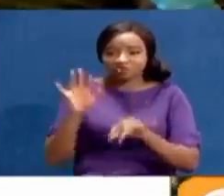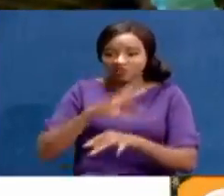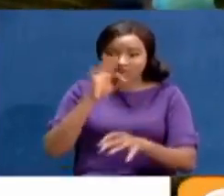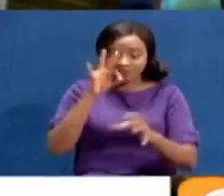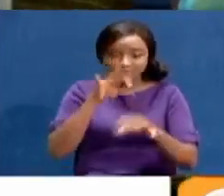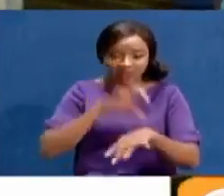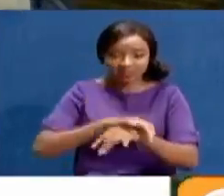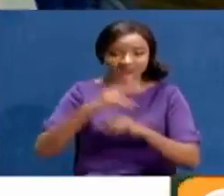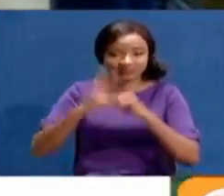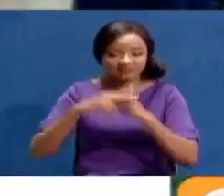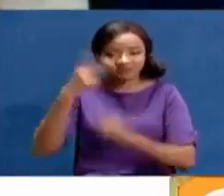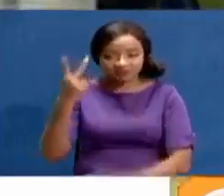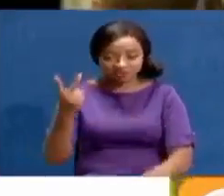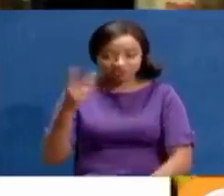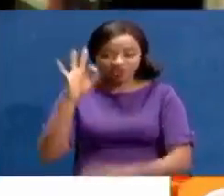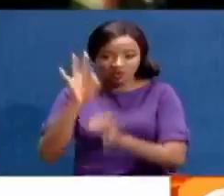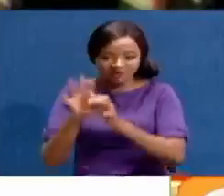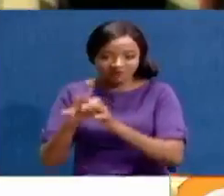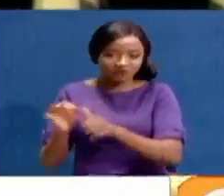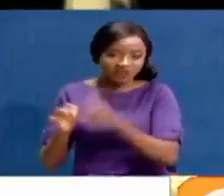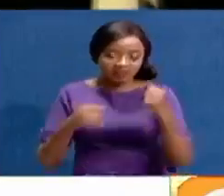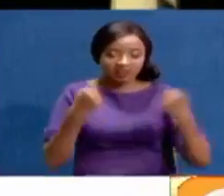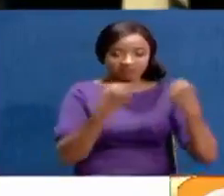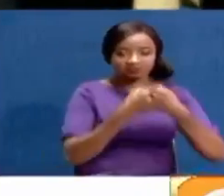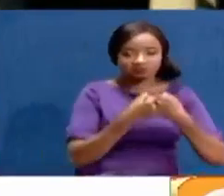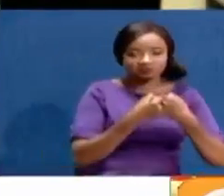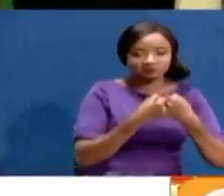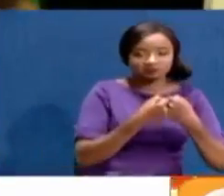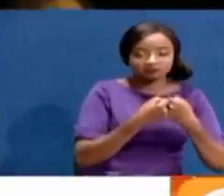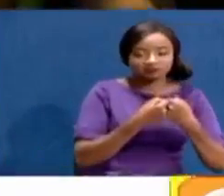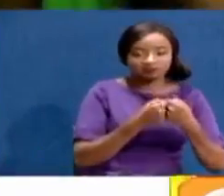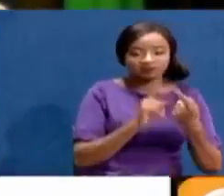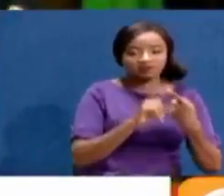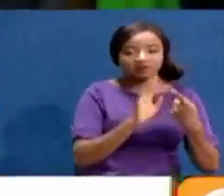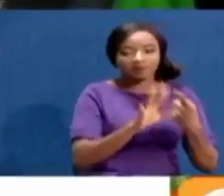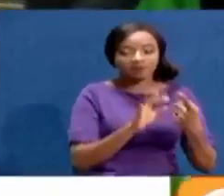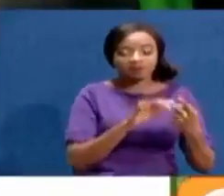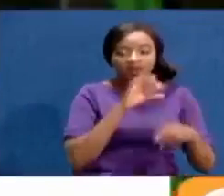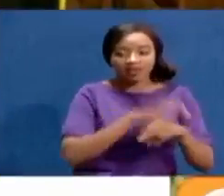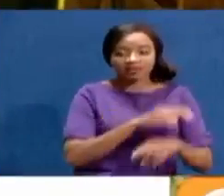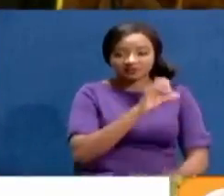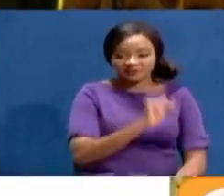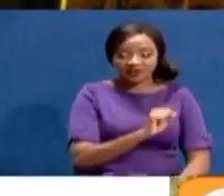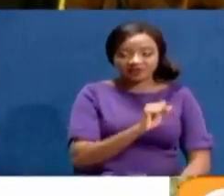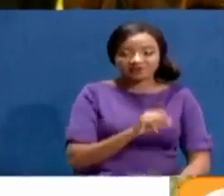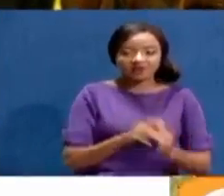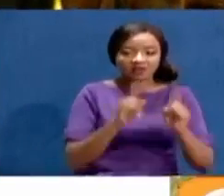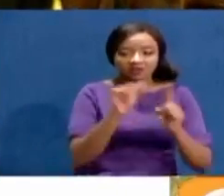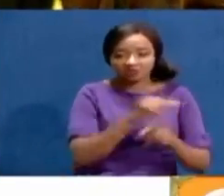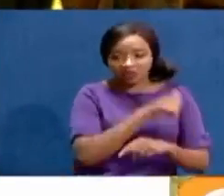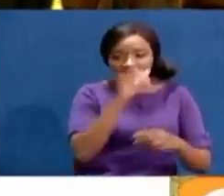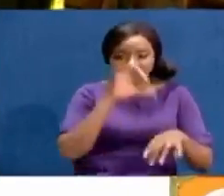72 more votes than his closest challenger, Ludwig Omondi Aduda, who got 5. Herbert